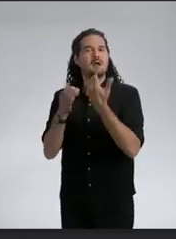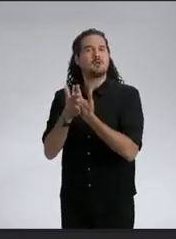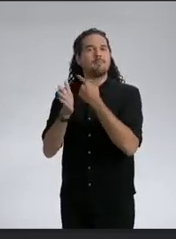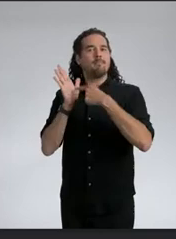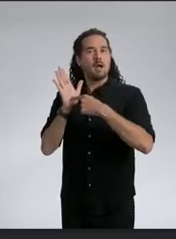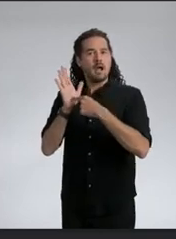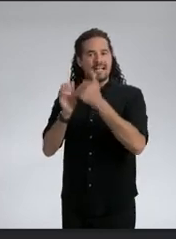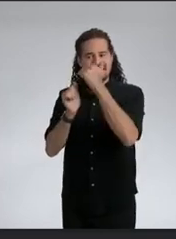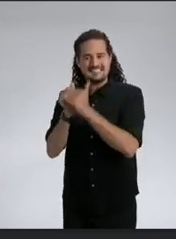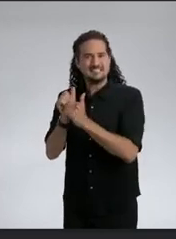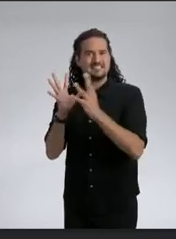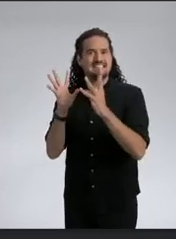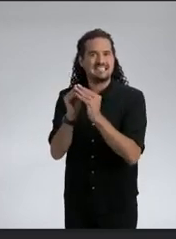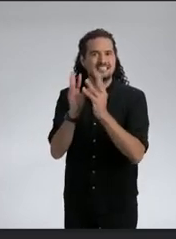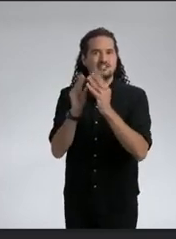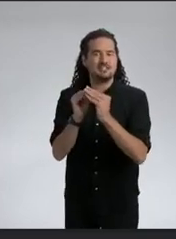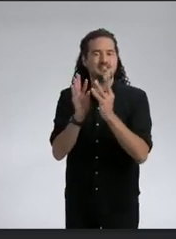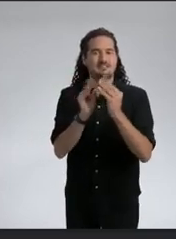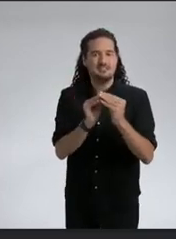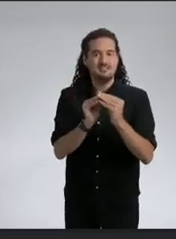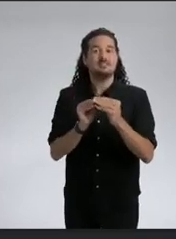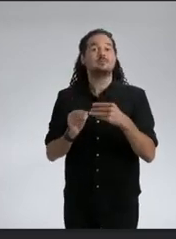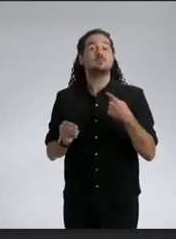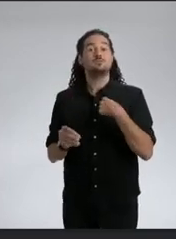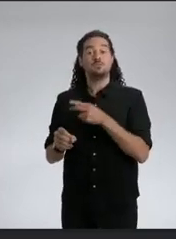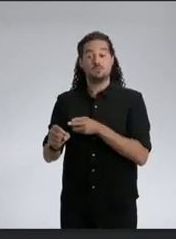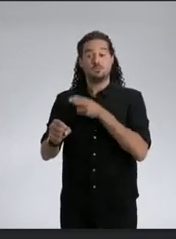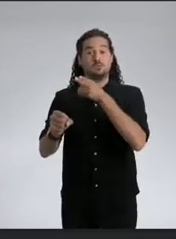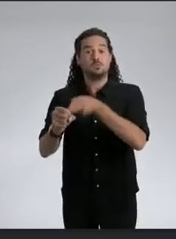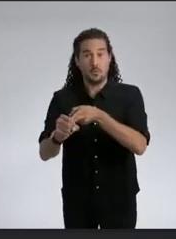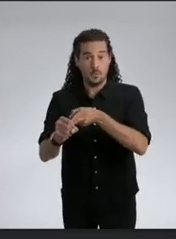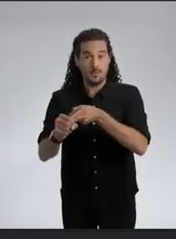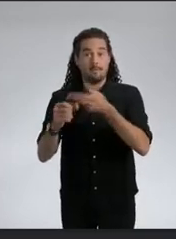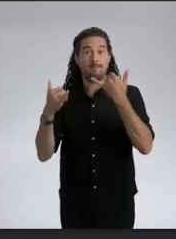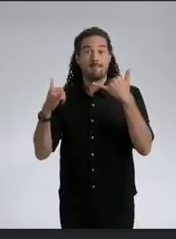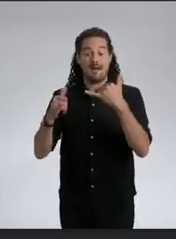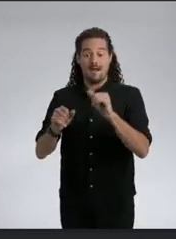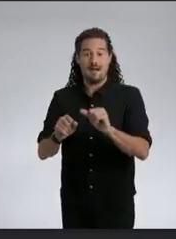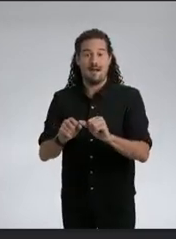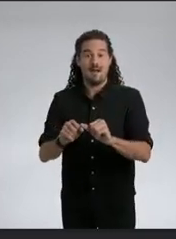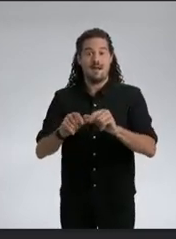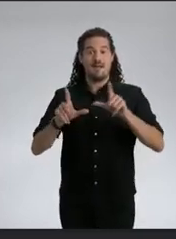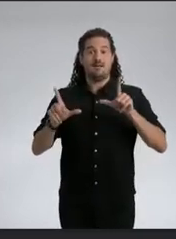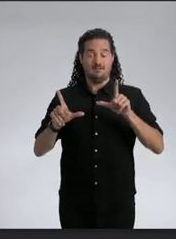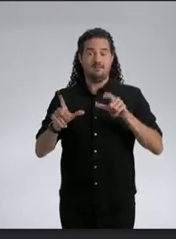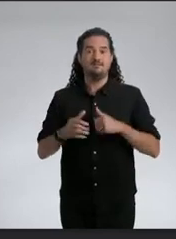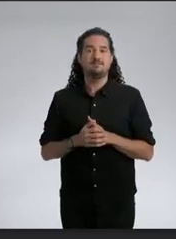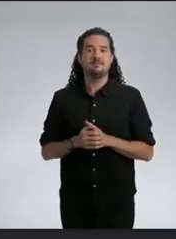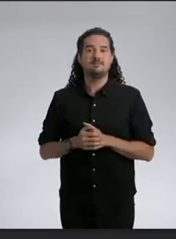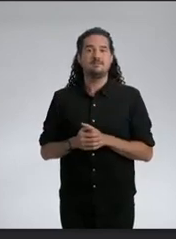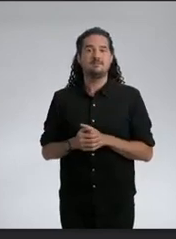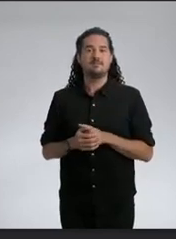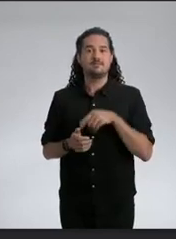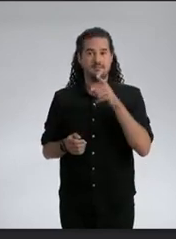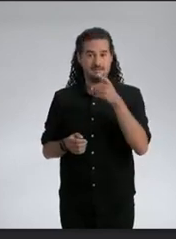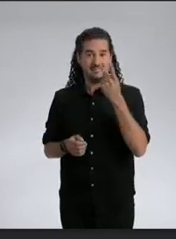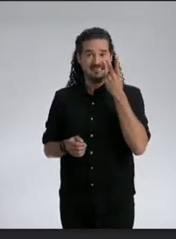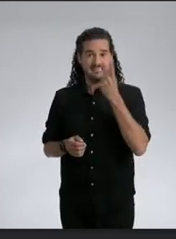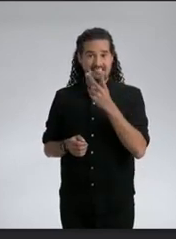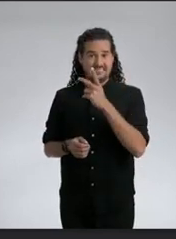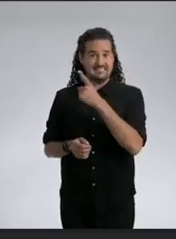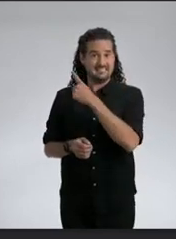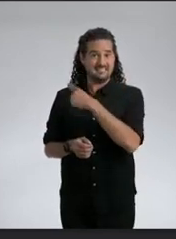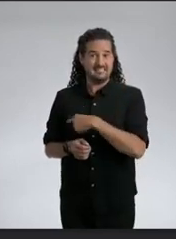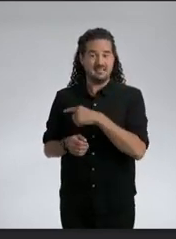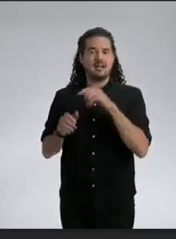delivered. We'll then join the new session once the player appears. You can observe the session for other state changes to